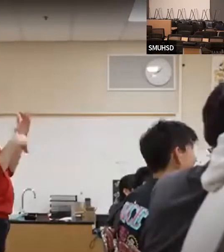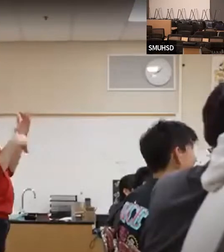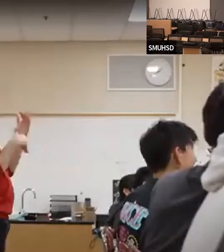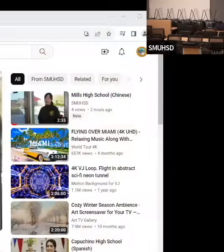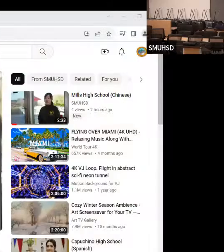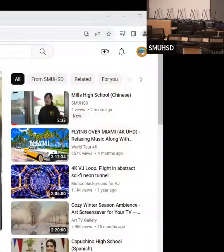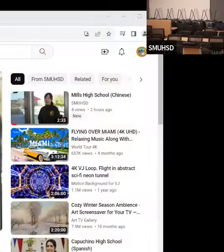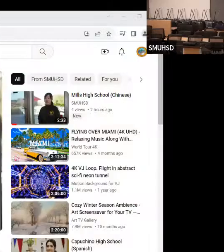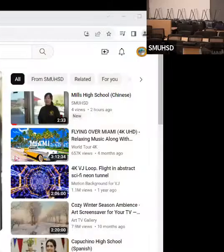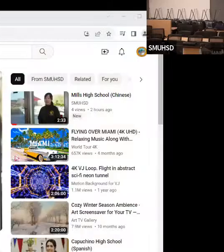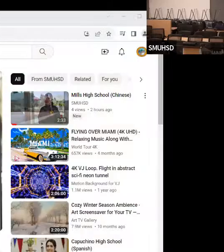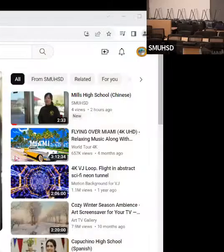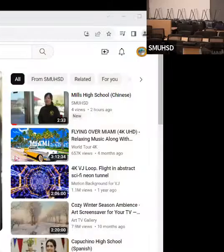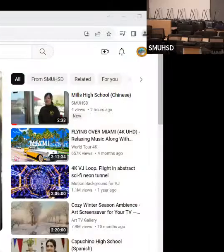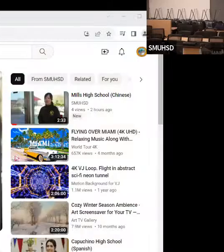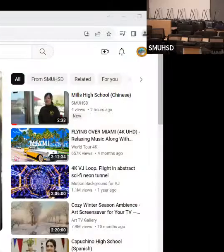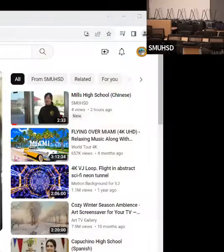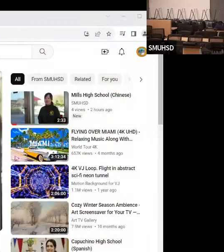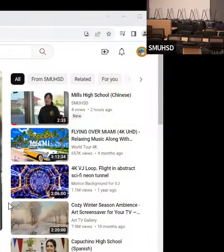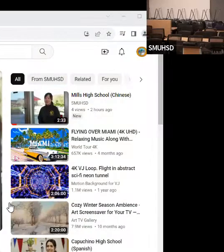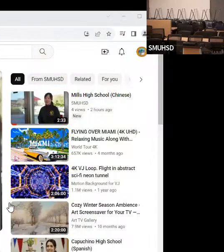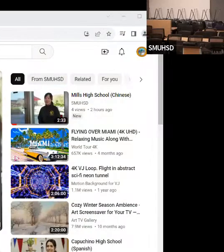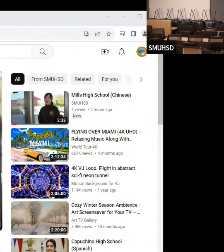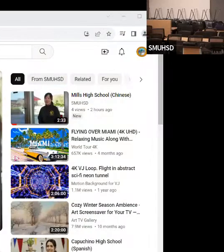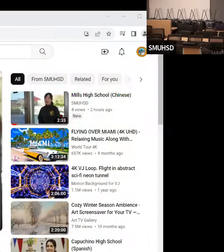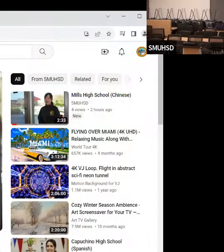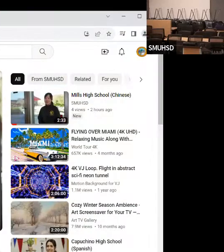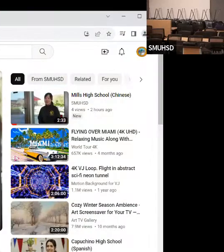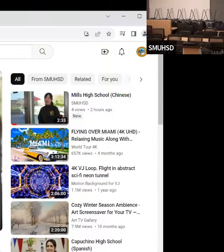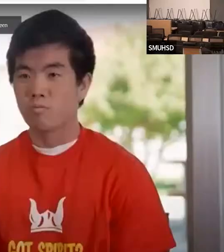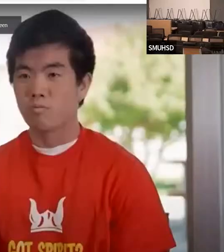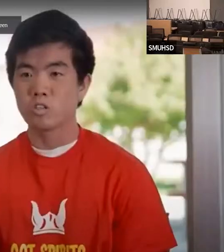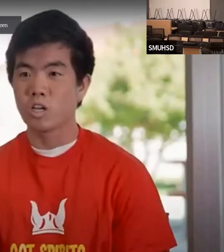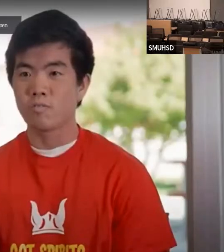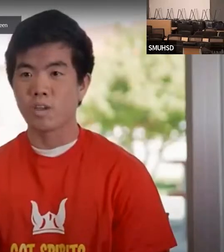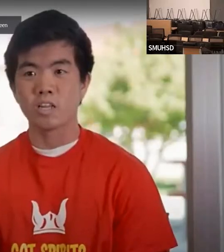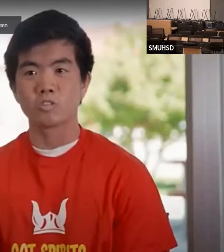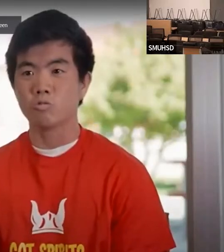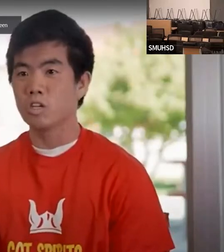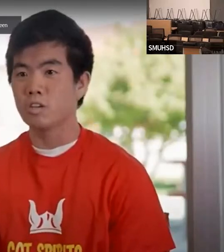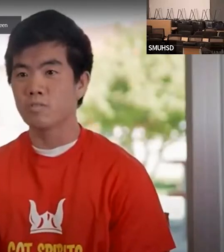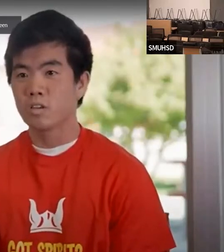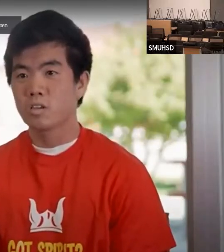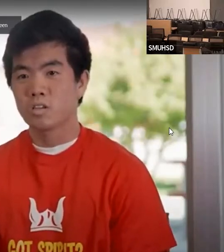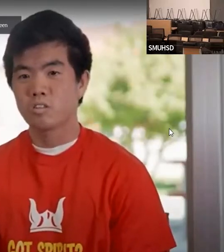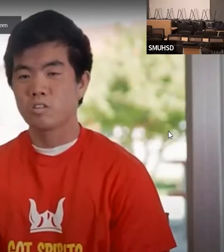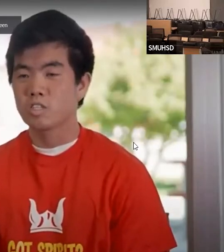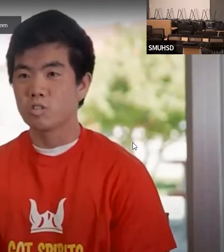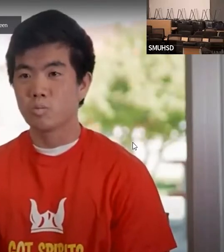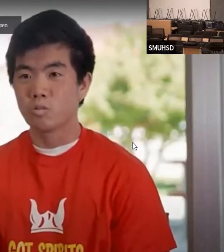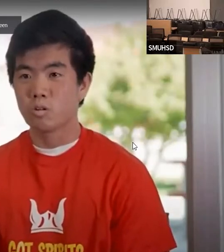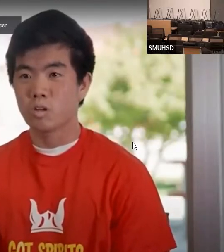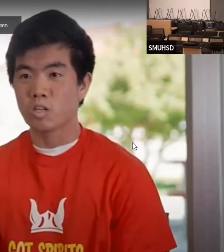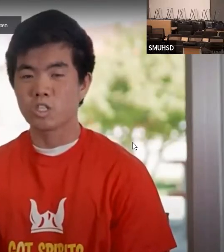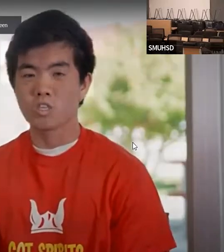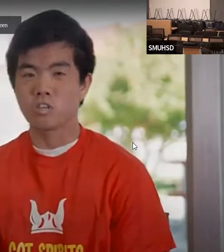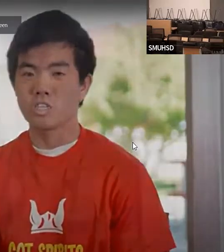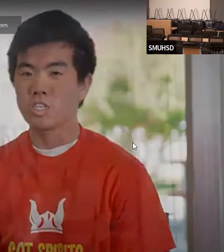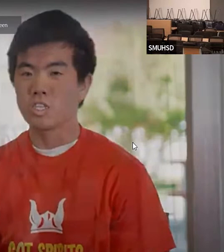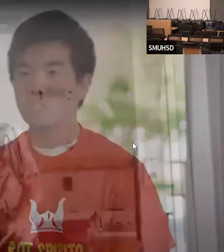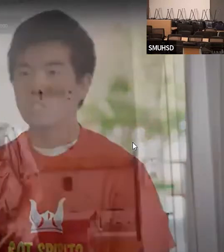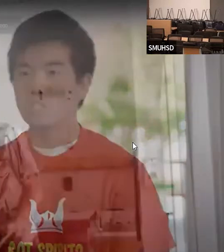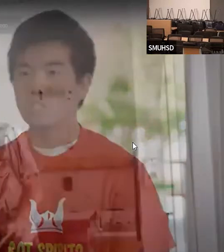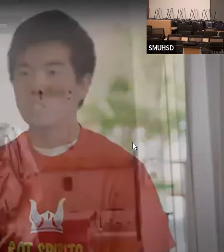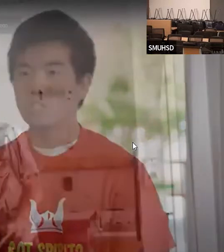academic counselors, that we share. We have a well balance of personal life and school life. That's always important. And